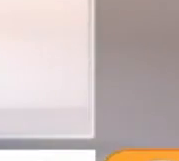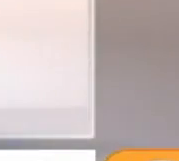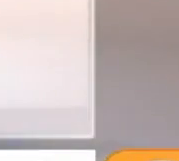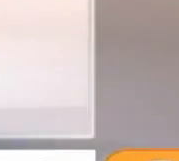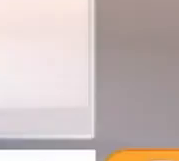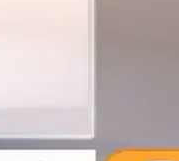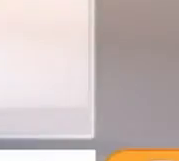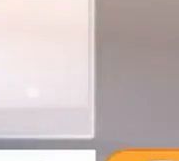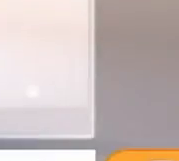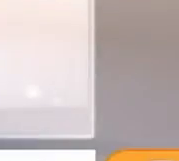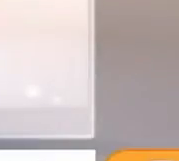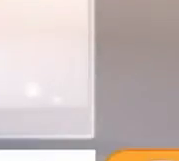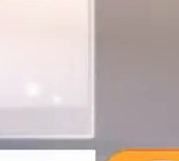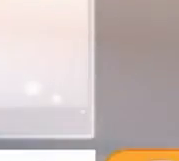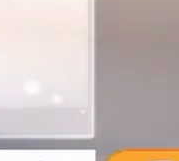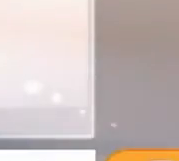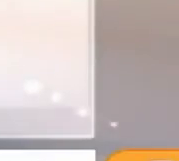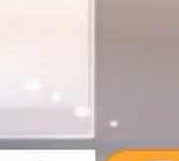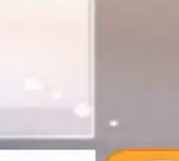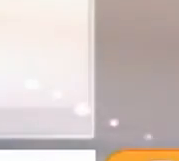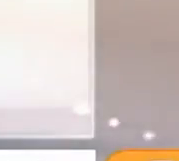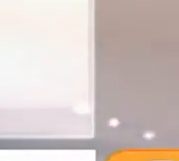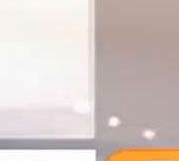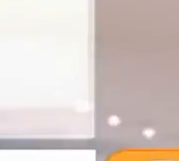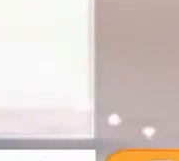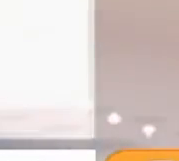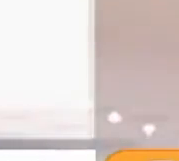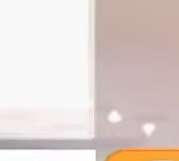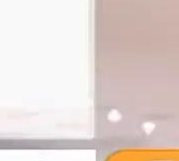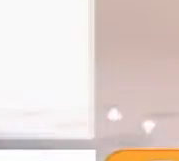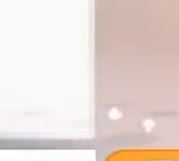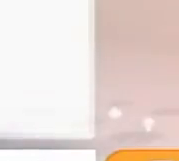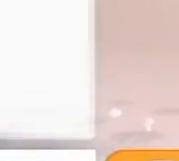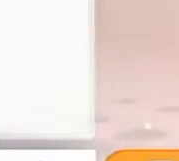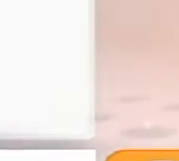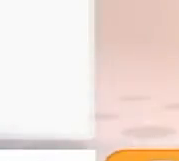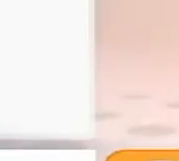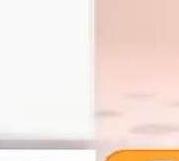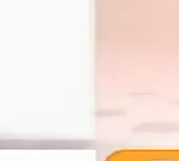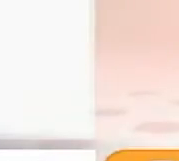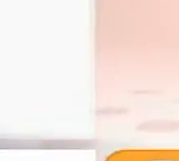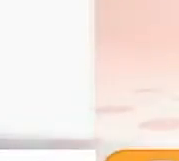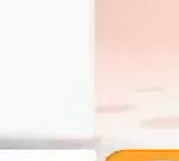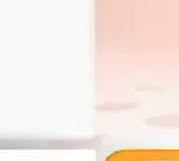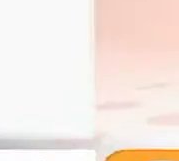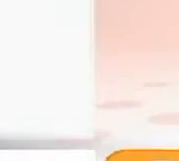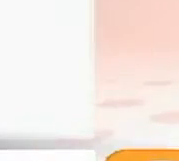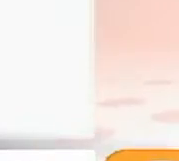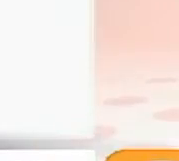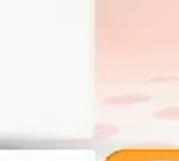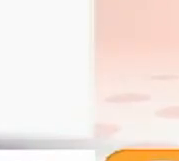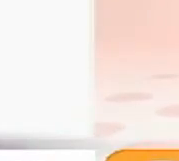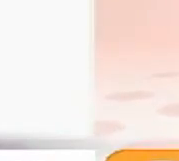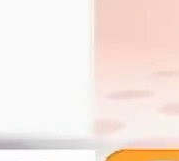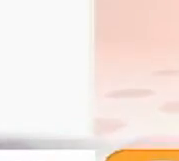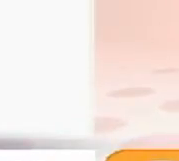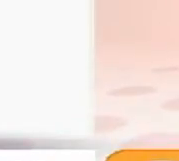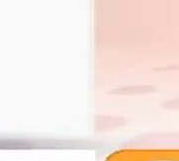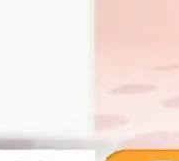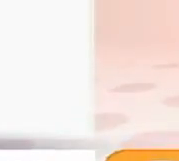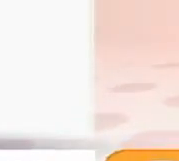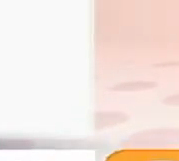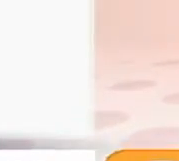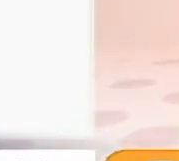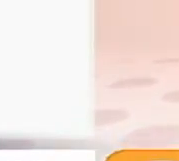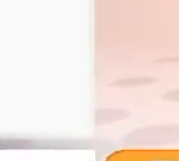Karuma Kennedy, what if my immune system rejects the vaccine? What if I take the first dose and miss the second dose? Will it be of use